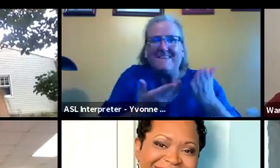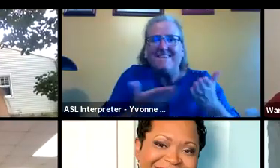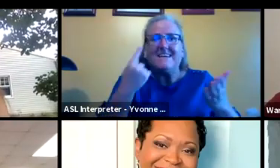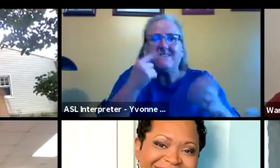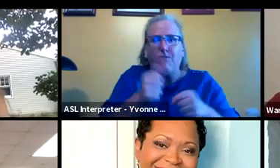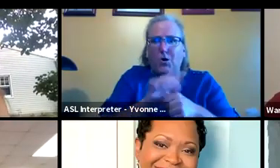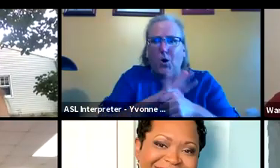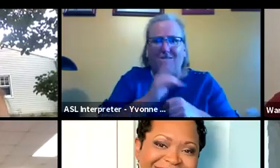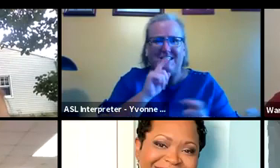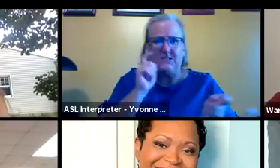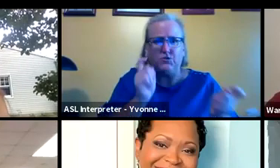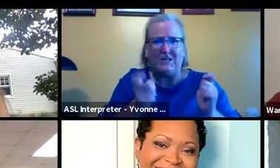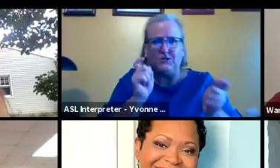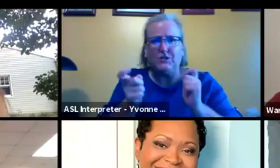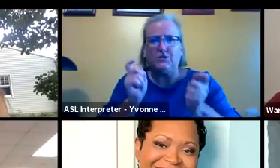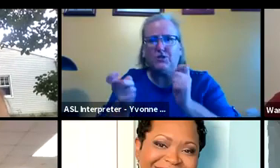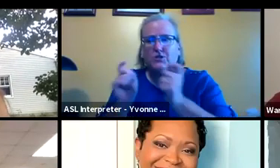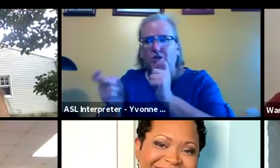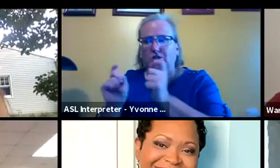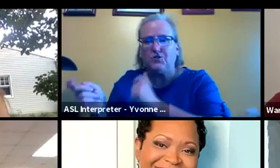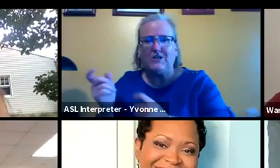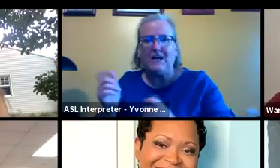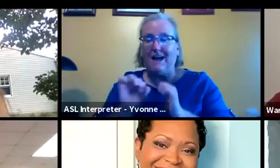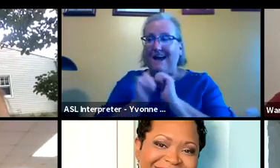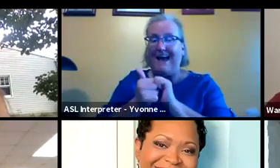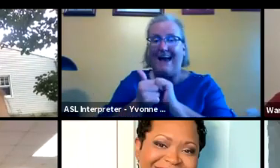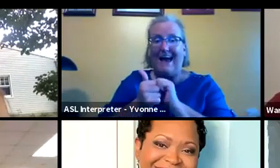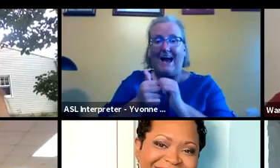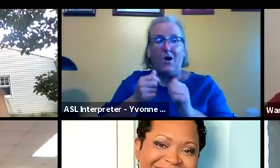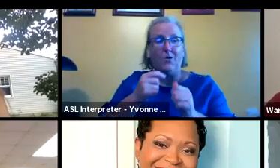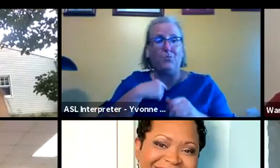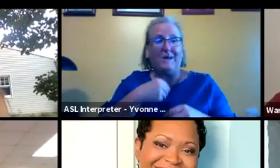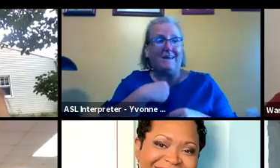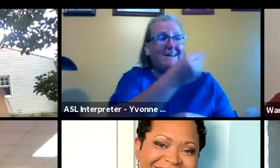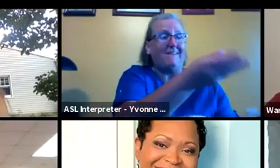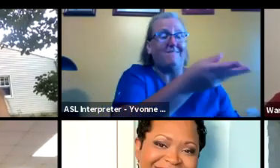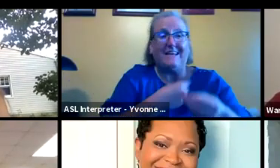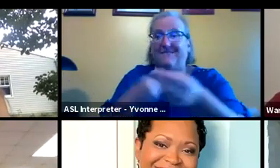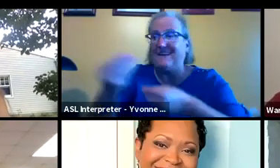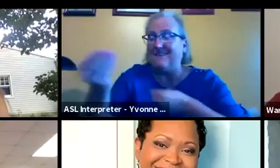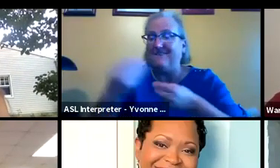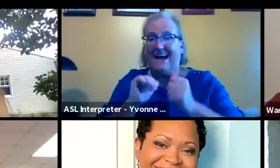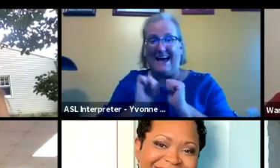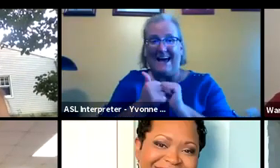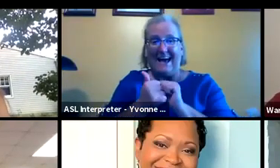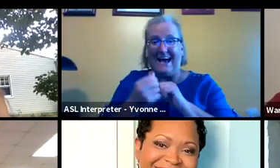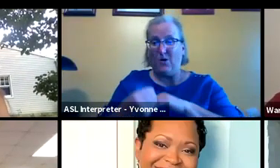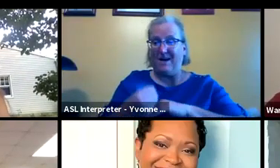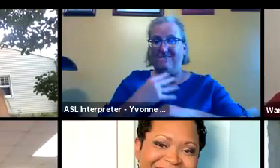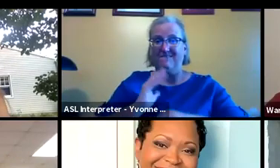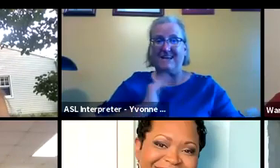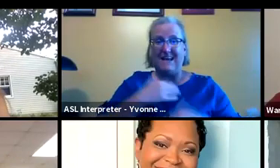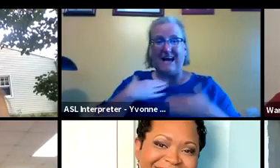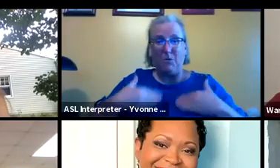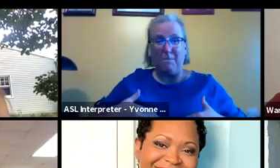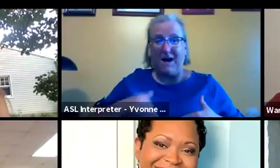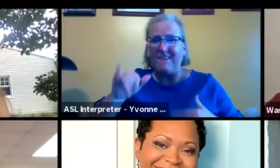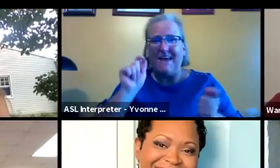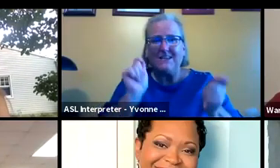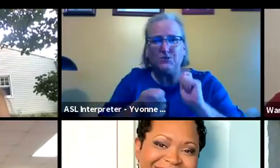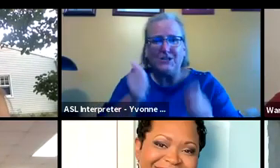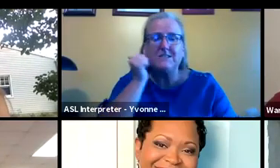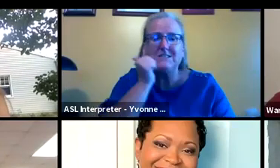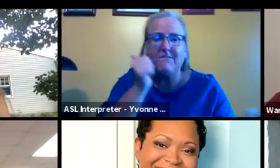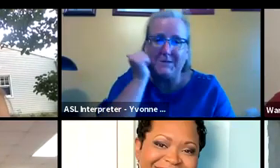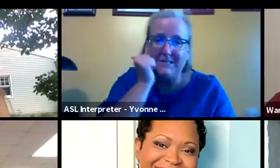know about COVID-19, how it's transmitted, and how it affects the body changes on almost a daily basis.